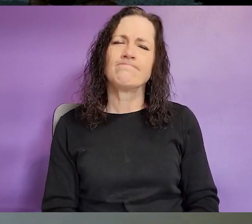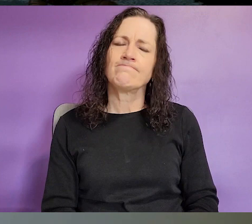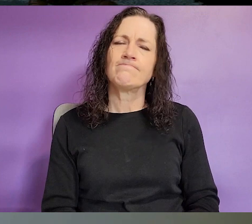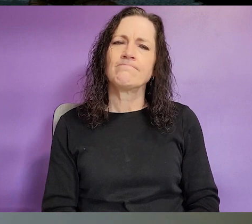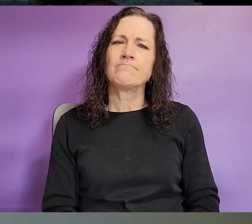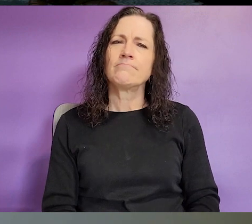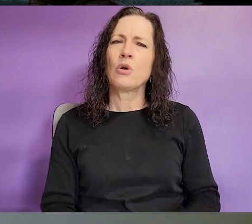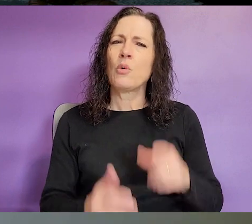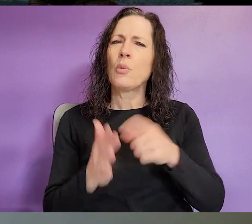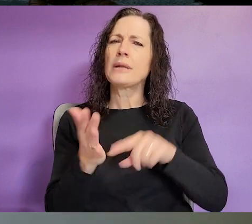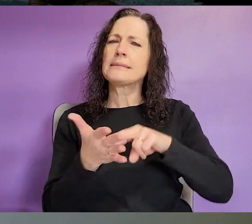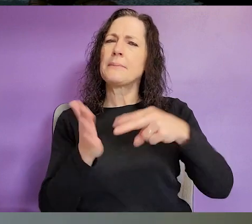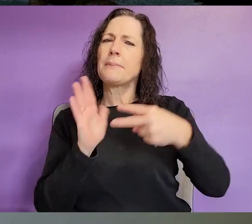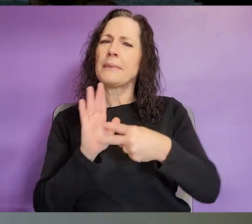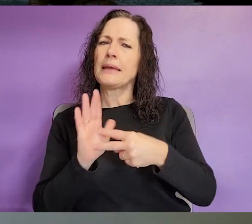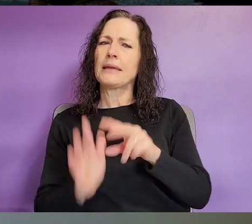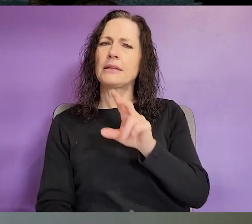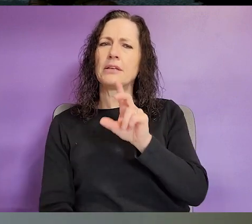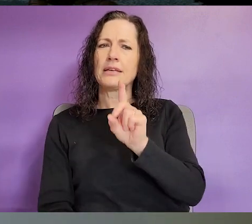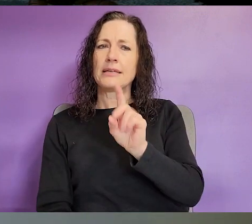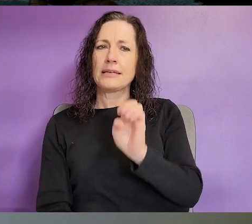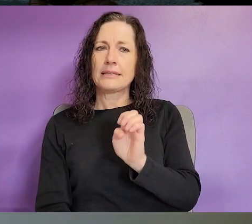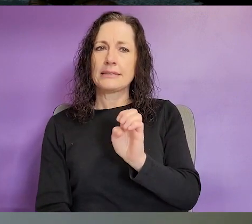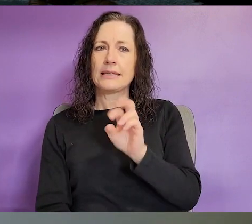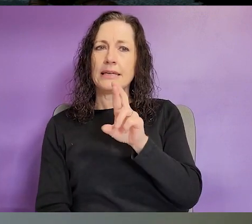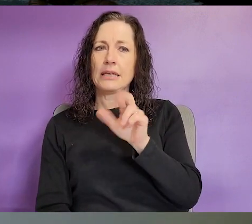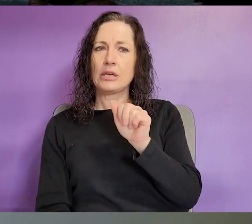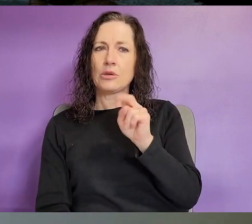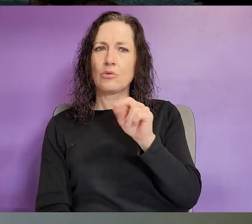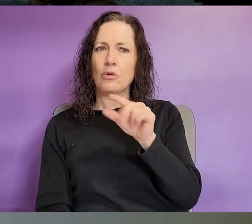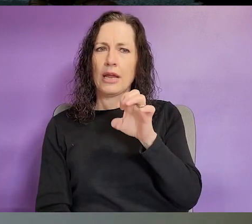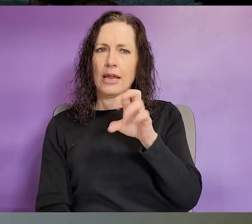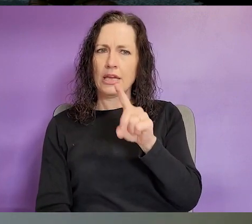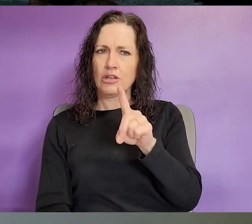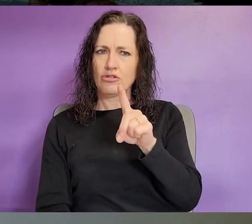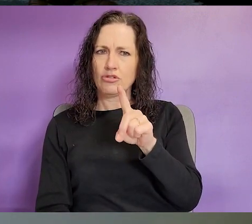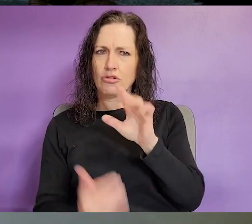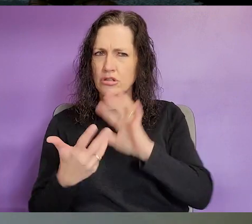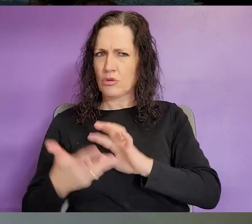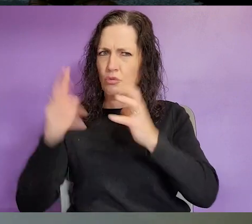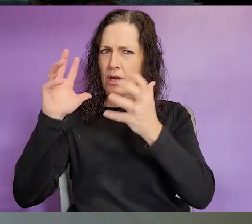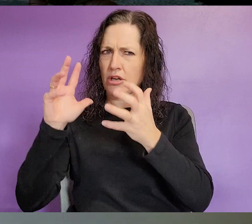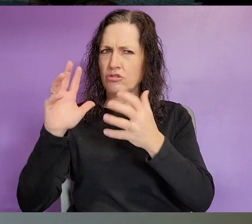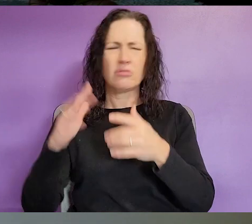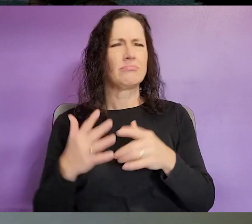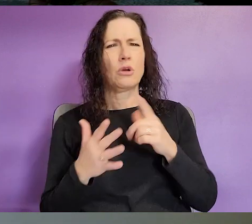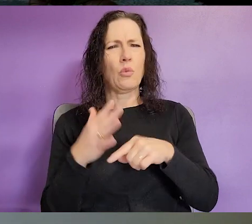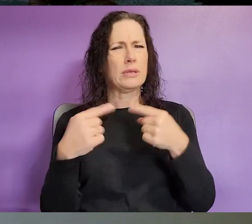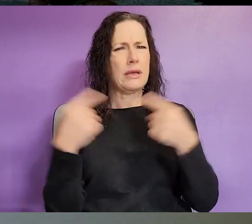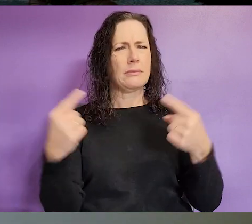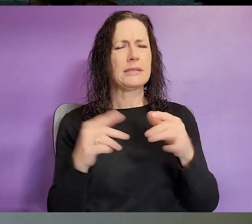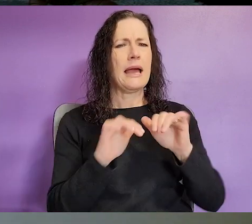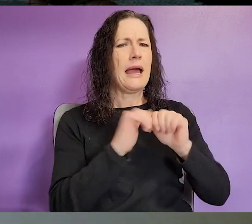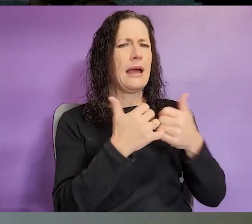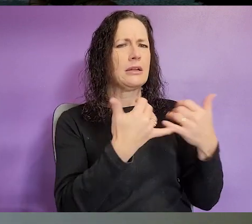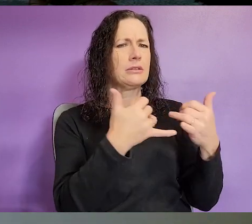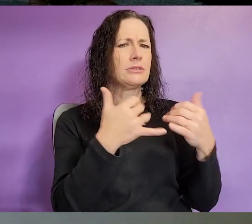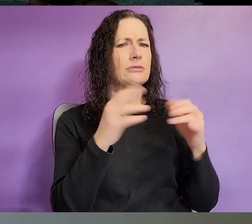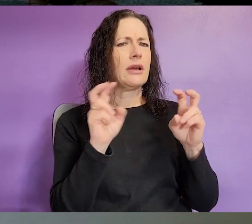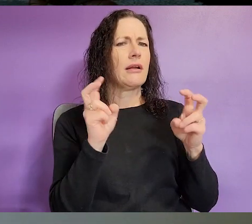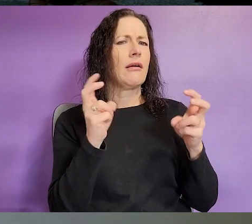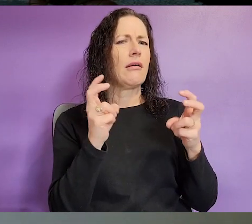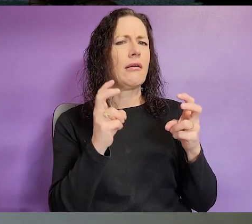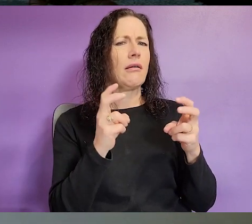What is it to be deranged? And what's the opposite? And I was praying with this, then maybe the play on words is to